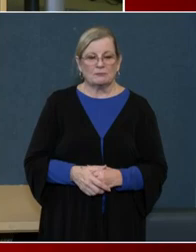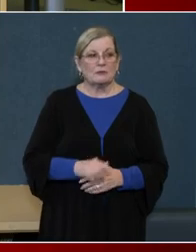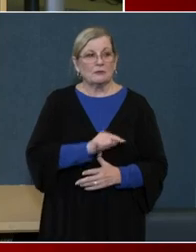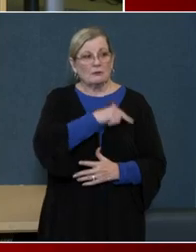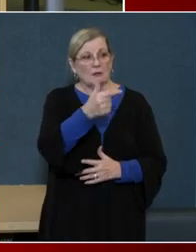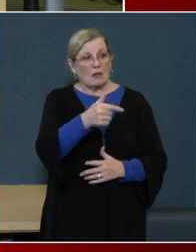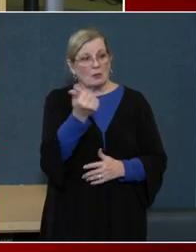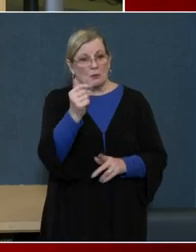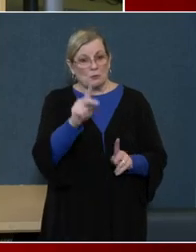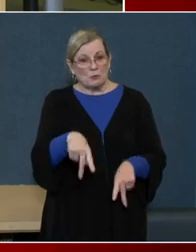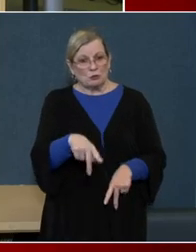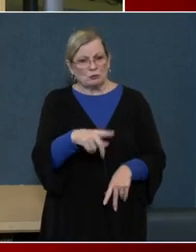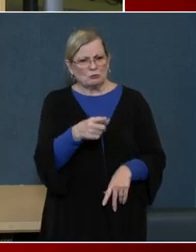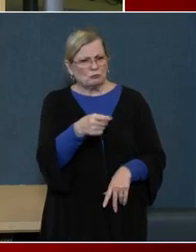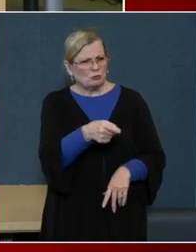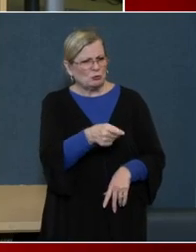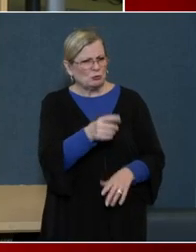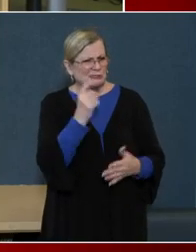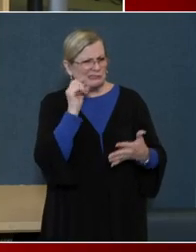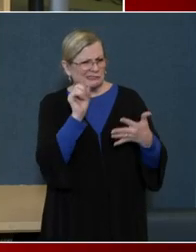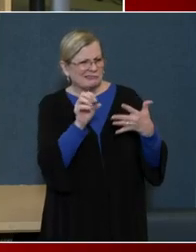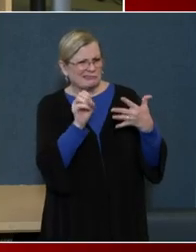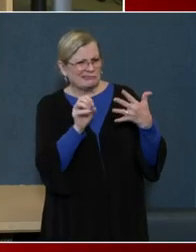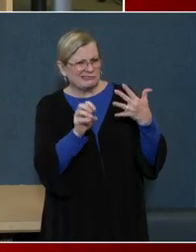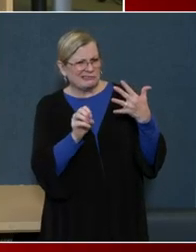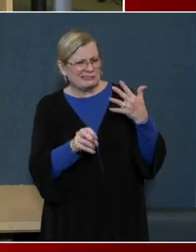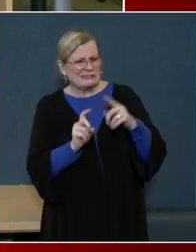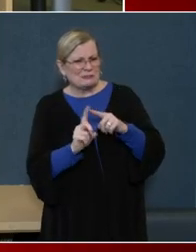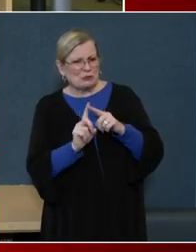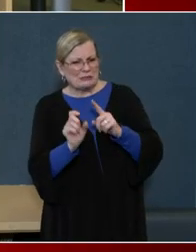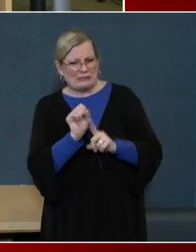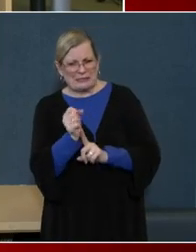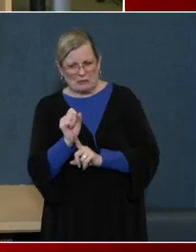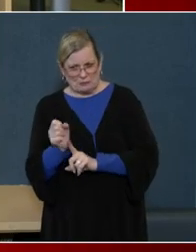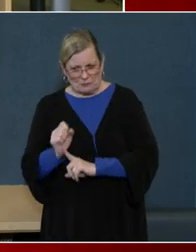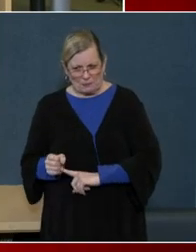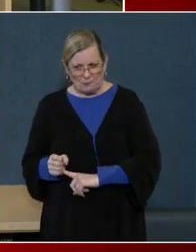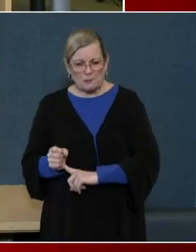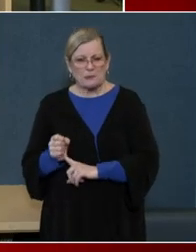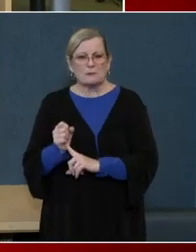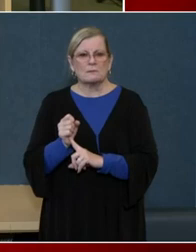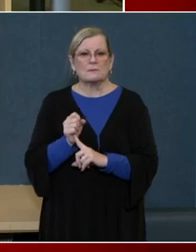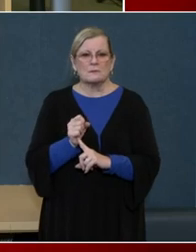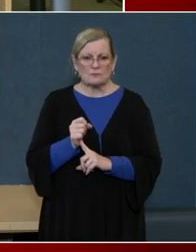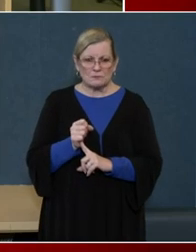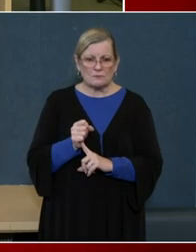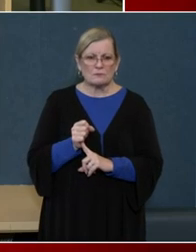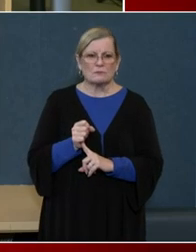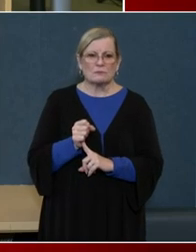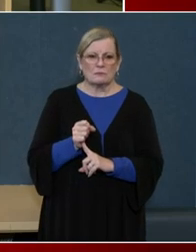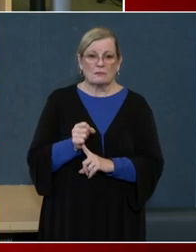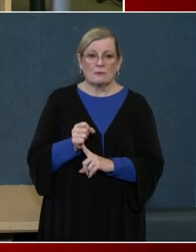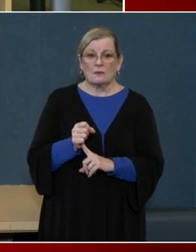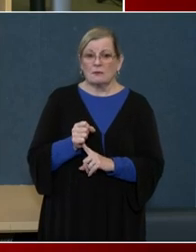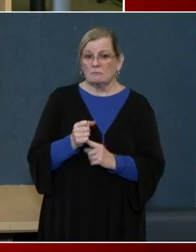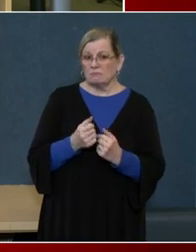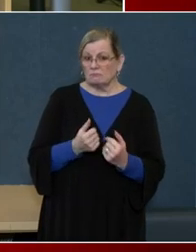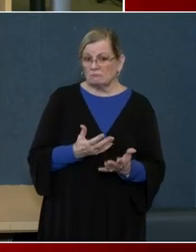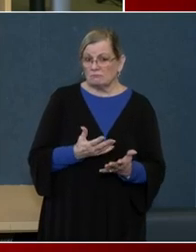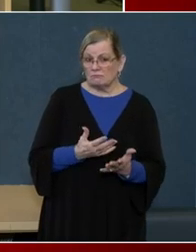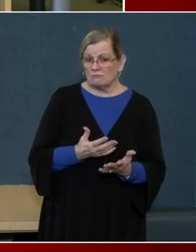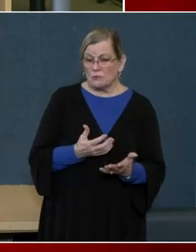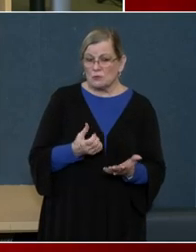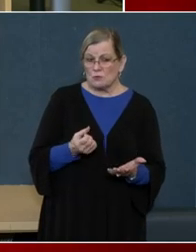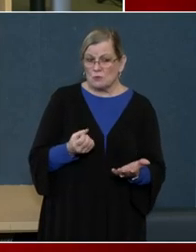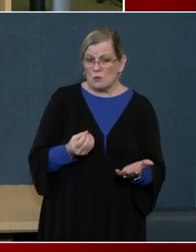Scenarios. So basically, we're talking about kids at home, kids basically at school doing the same stuff as kids at